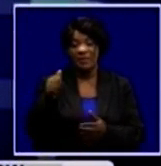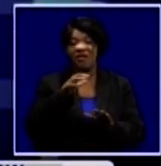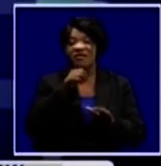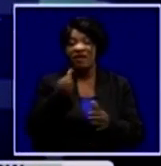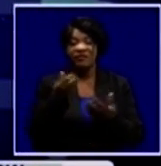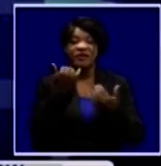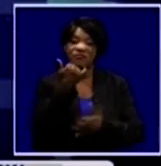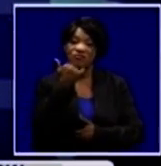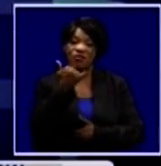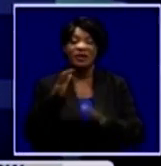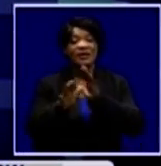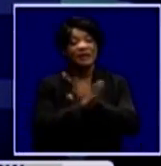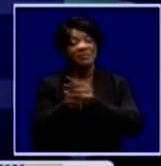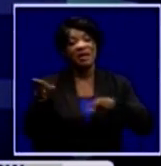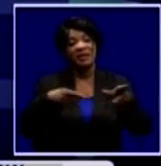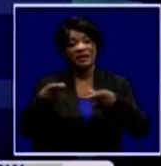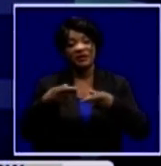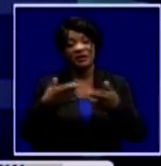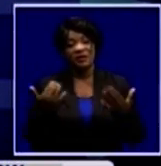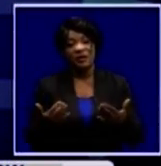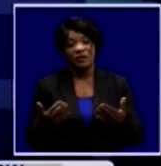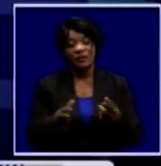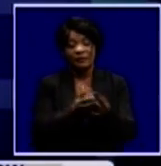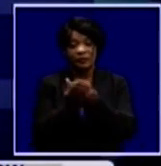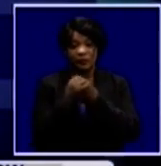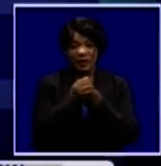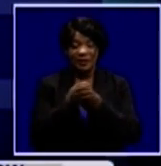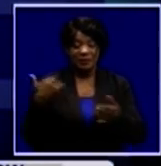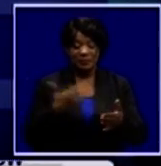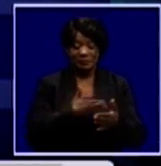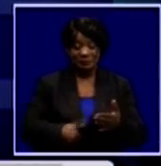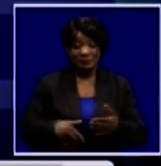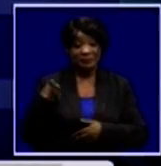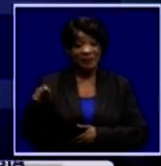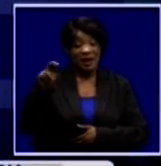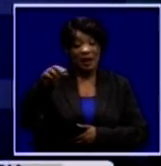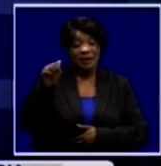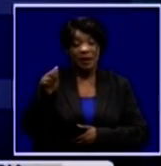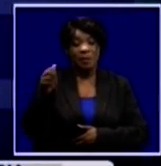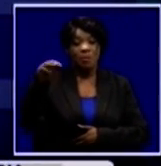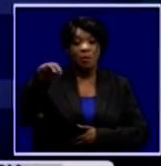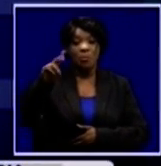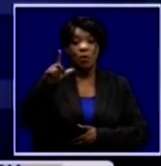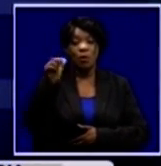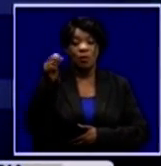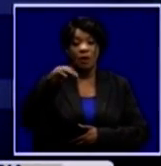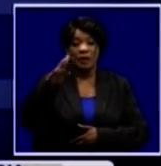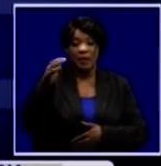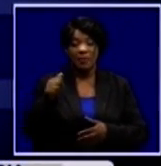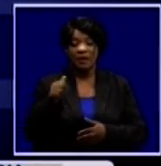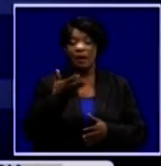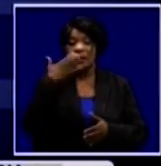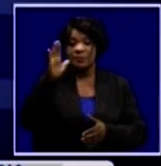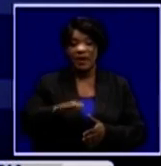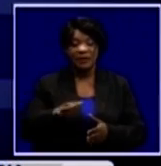sinister about Zambia's relationship and economic ties with China. Mr. Namulambe says it is unfair to